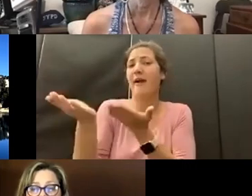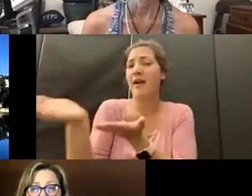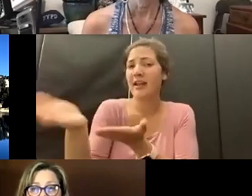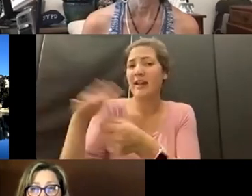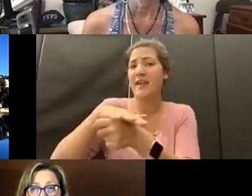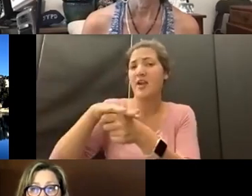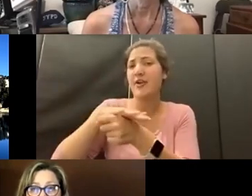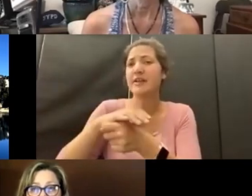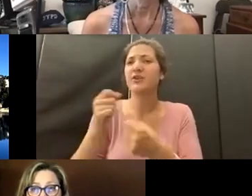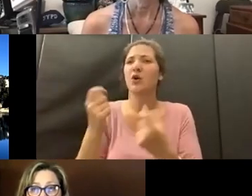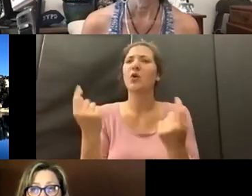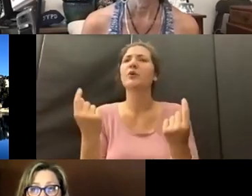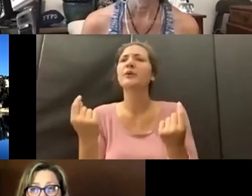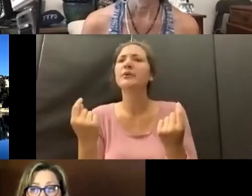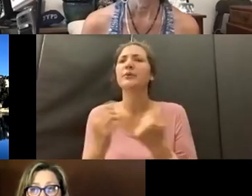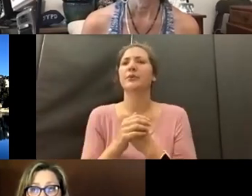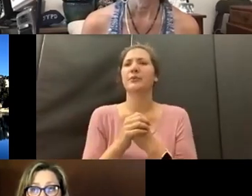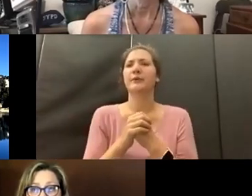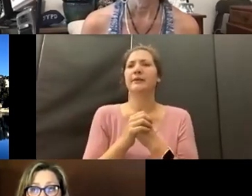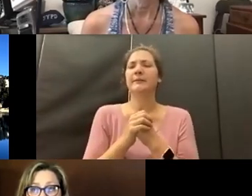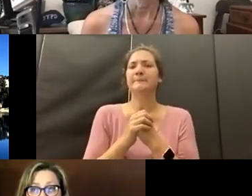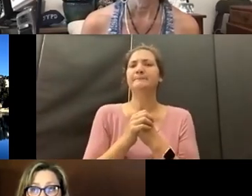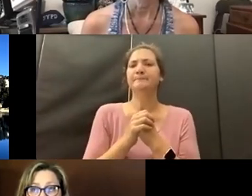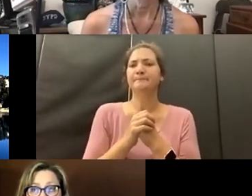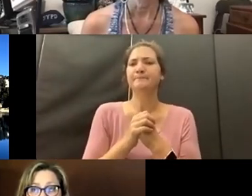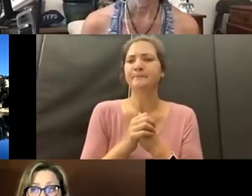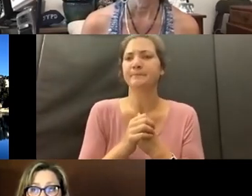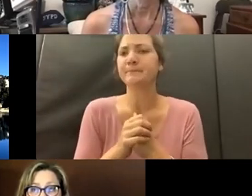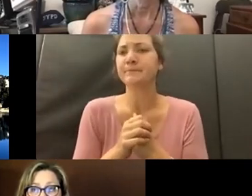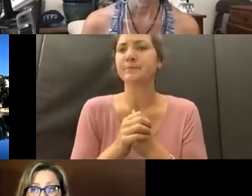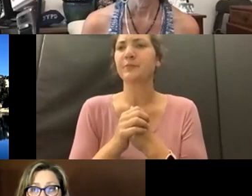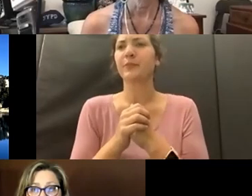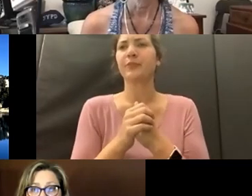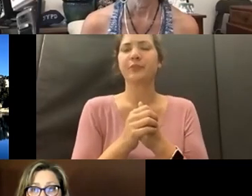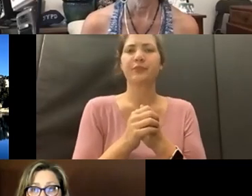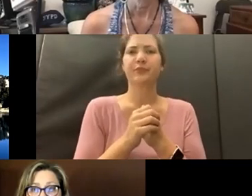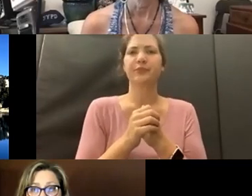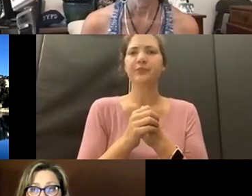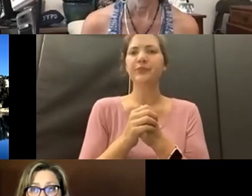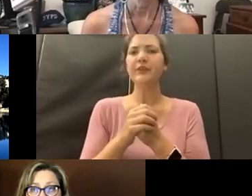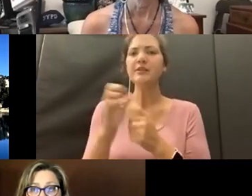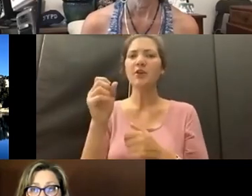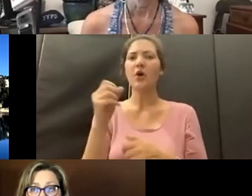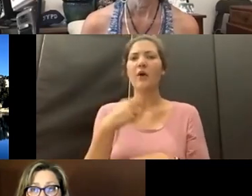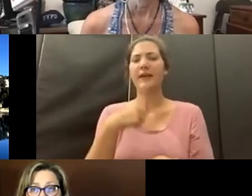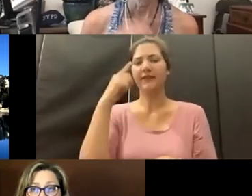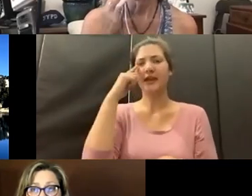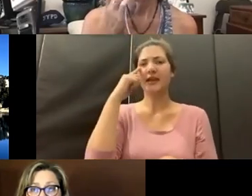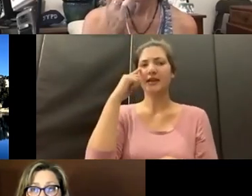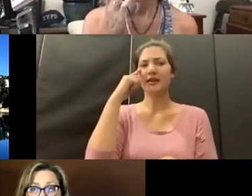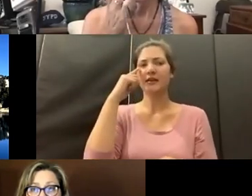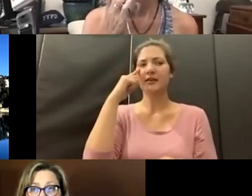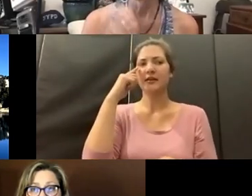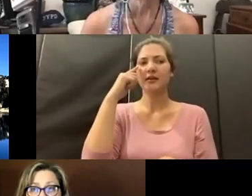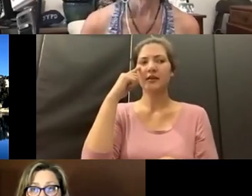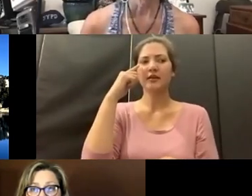that transformation, and yet I think an agency like an Aging and Disability Resource Center brings all of